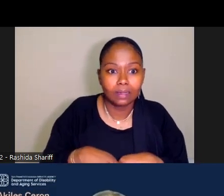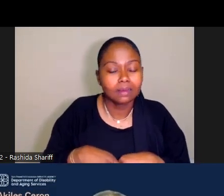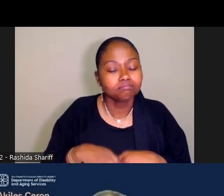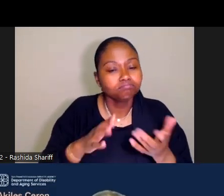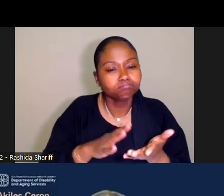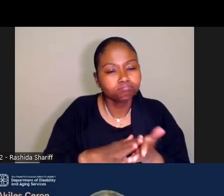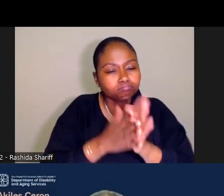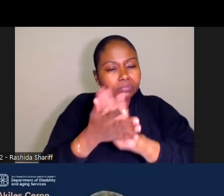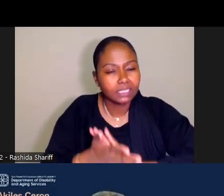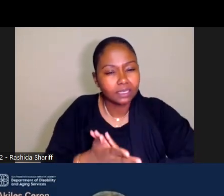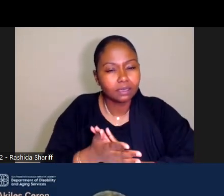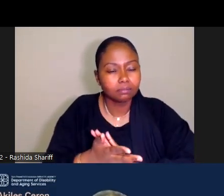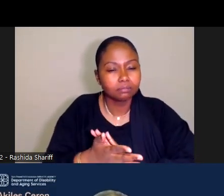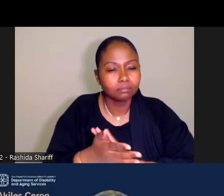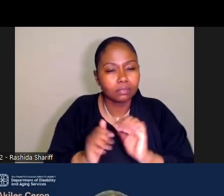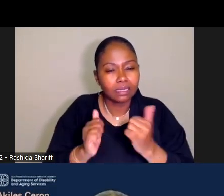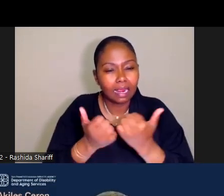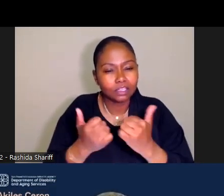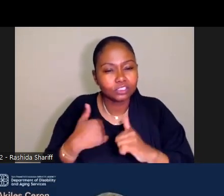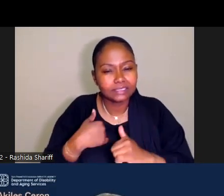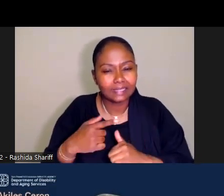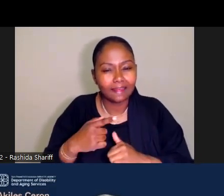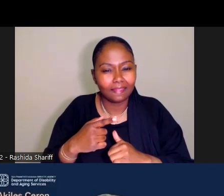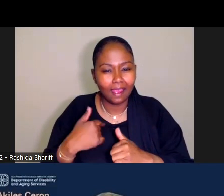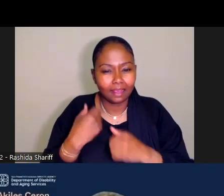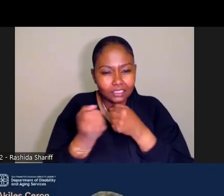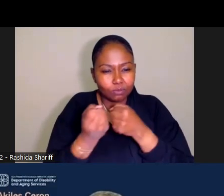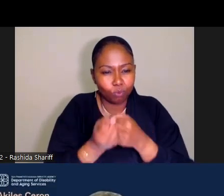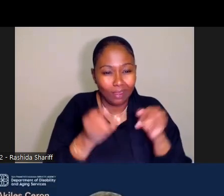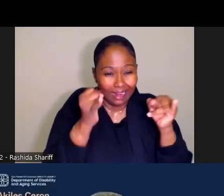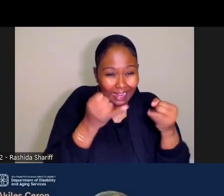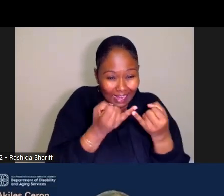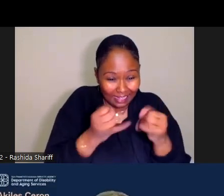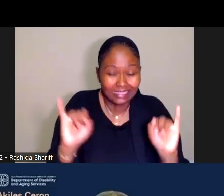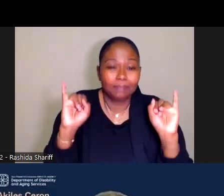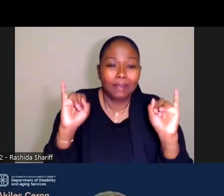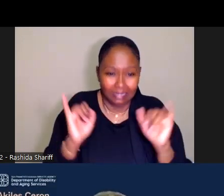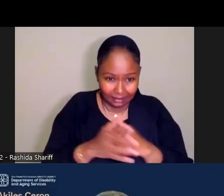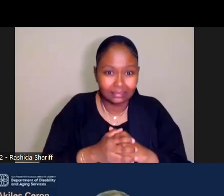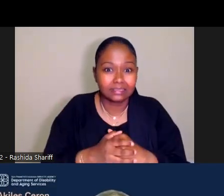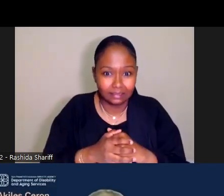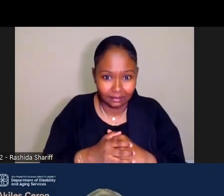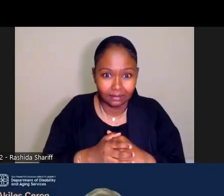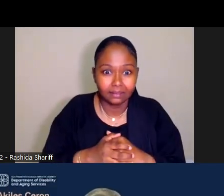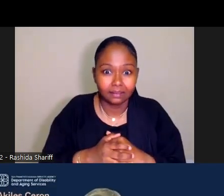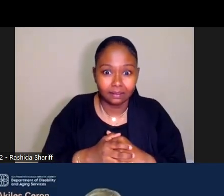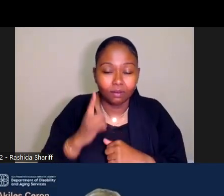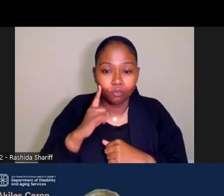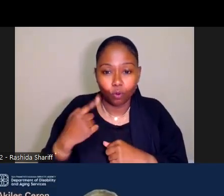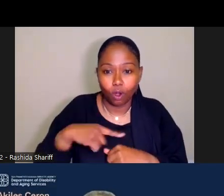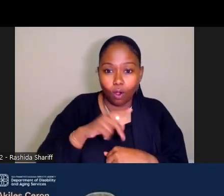support independence and maximize decision-making on the part of our APS